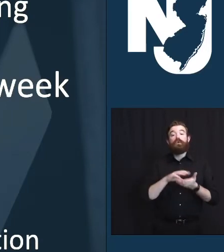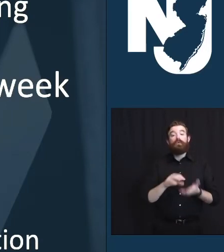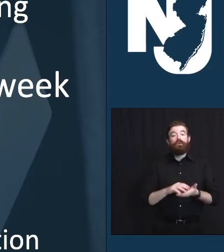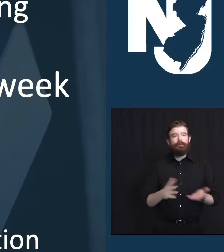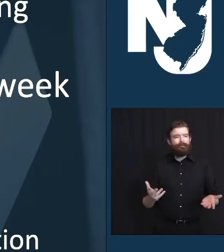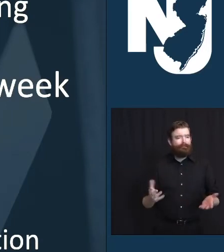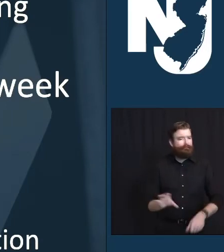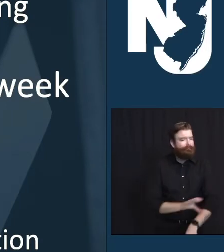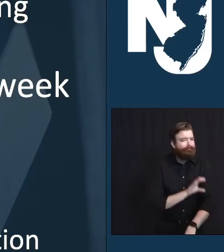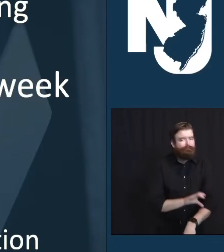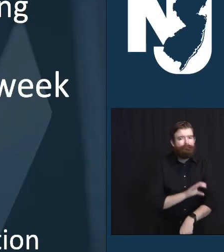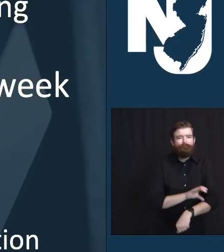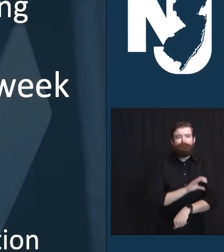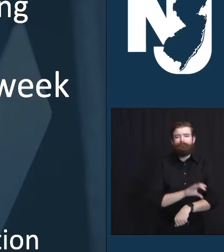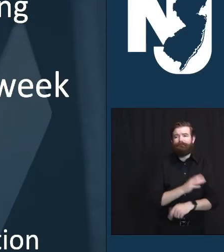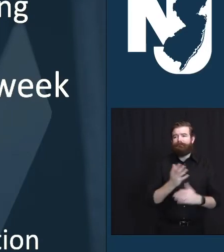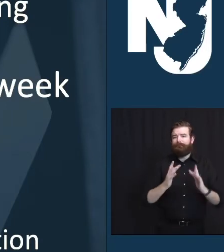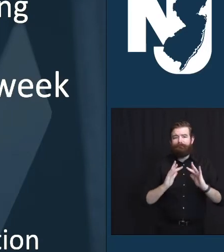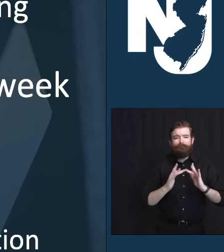remote learning is now